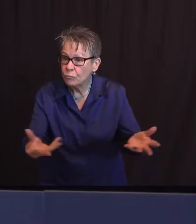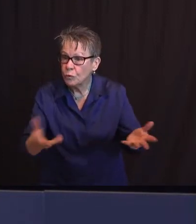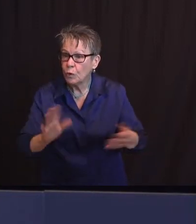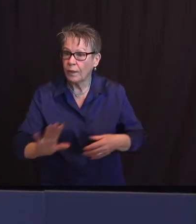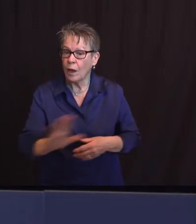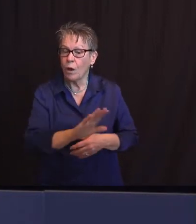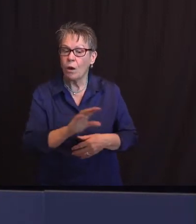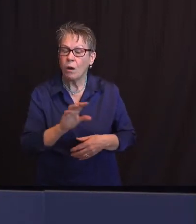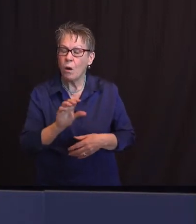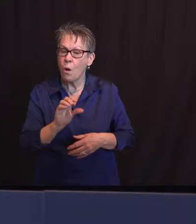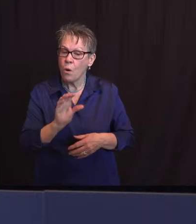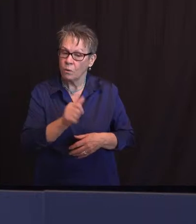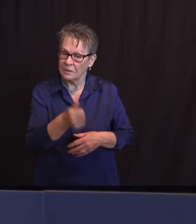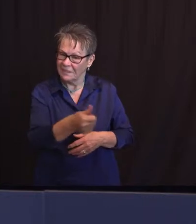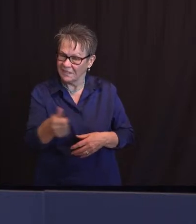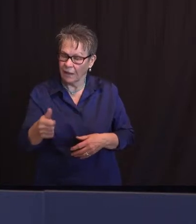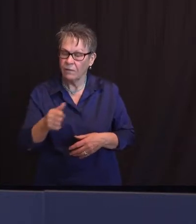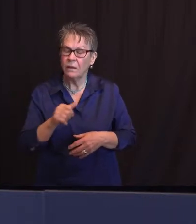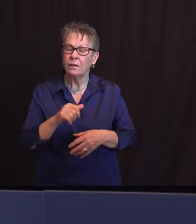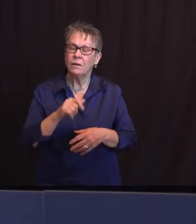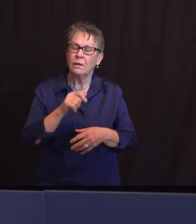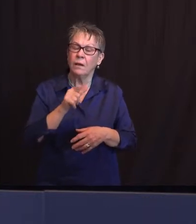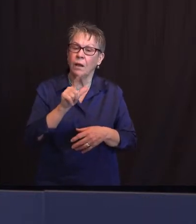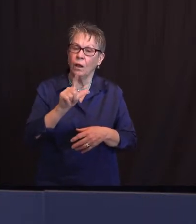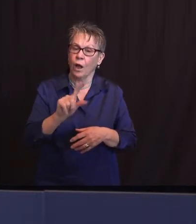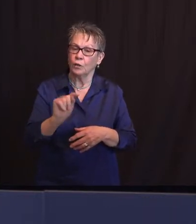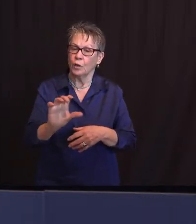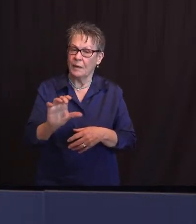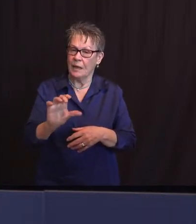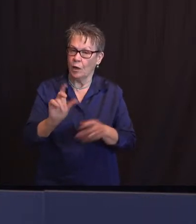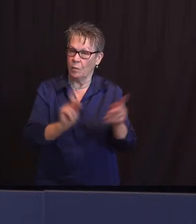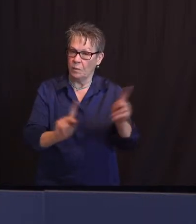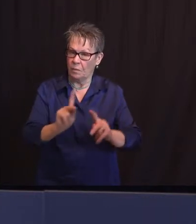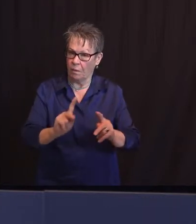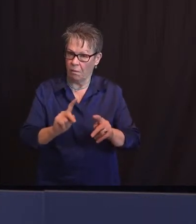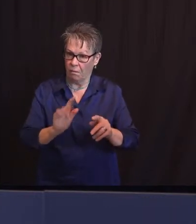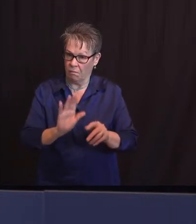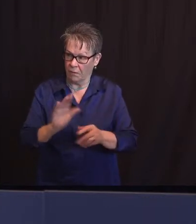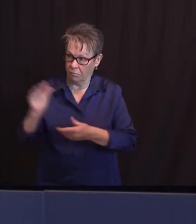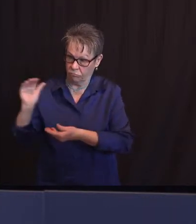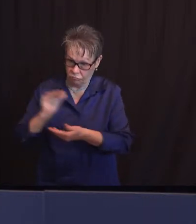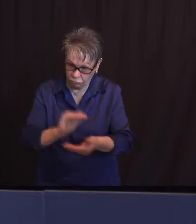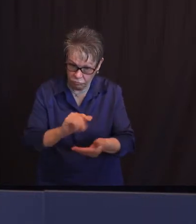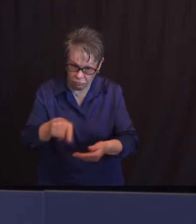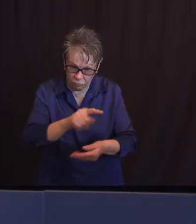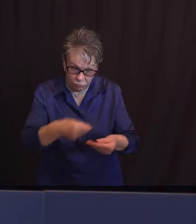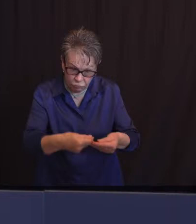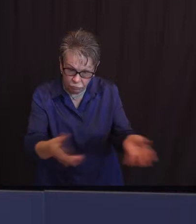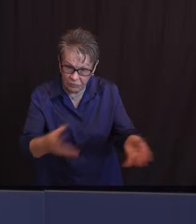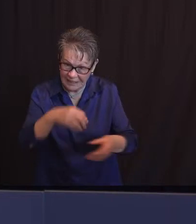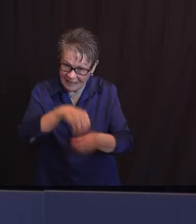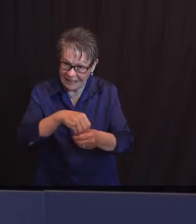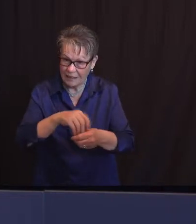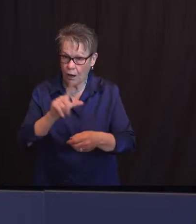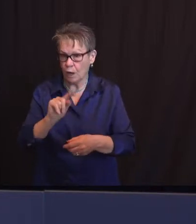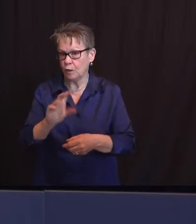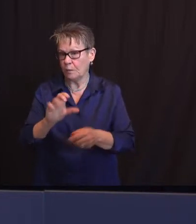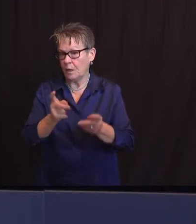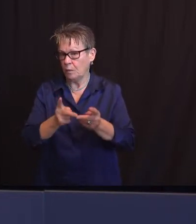New Jersey has also set aside 700 doses of the Johnson & Johnson vaccine to supplement this